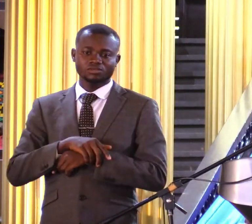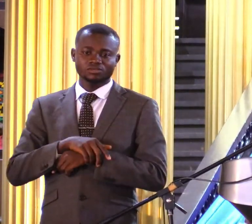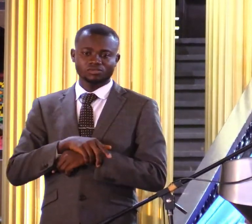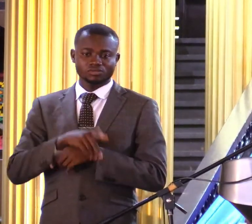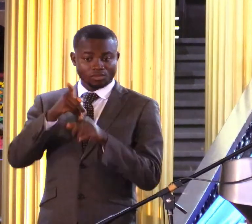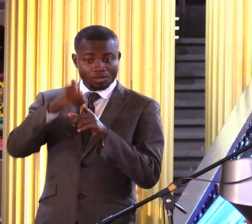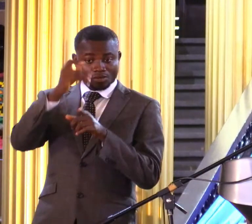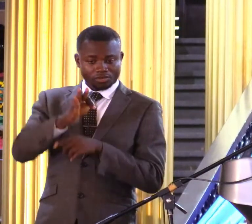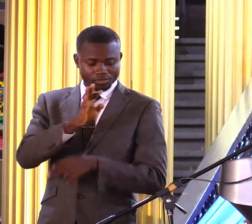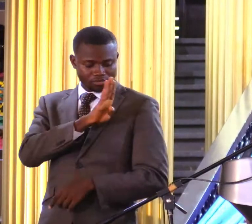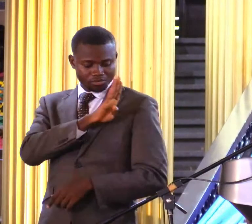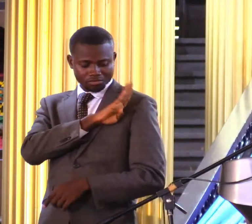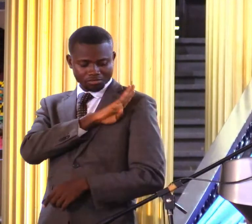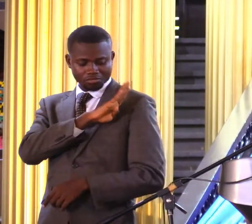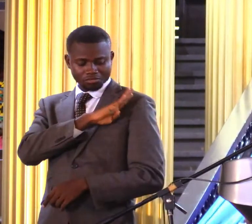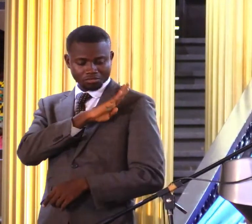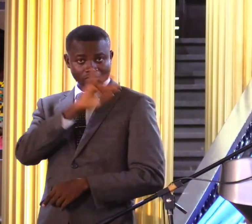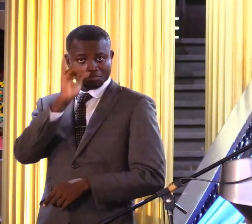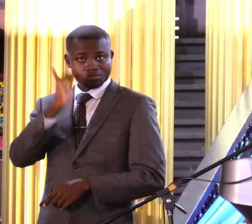Professor Bello ntini ya wa